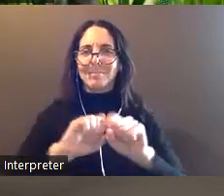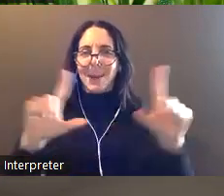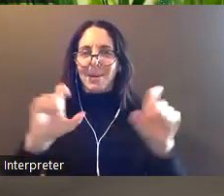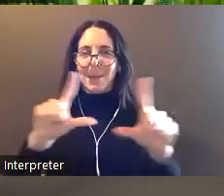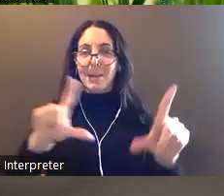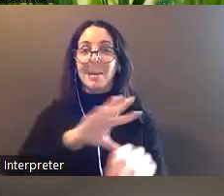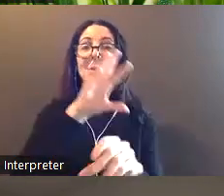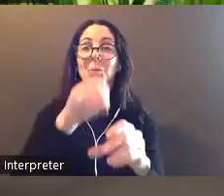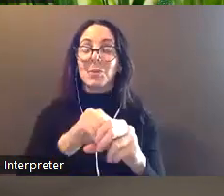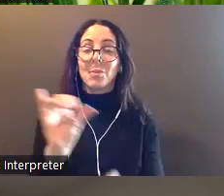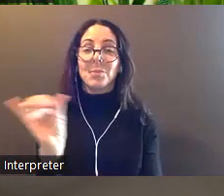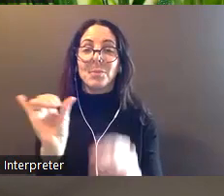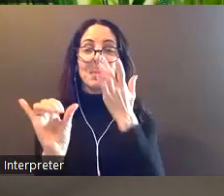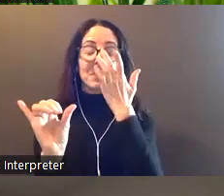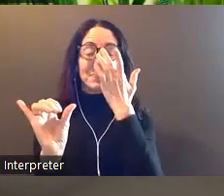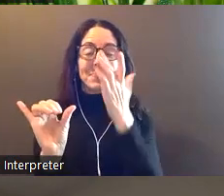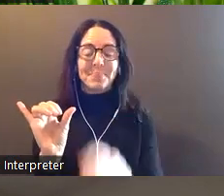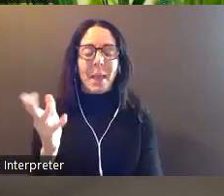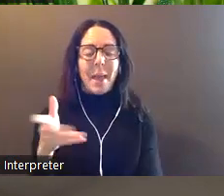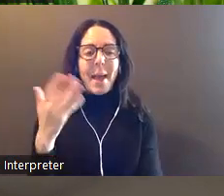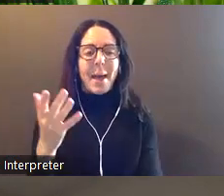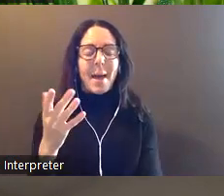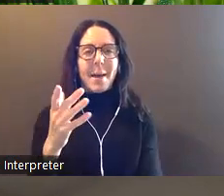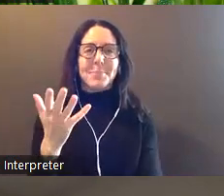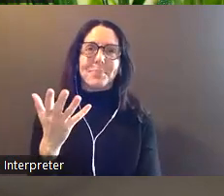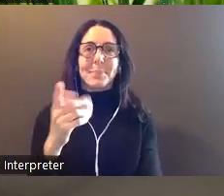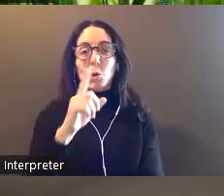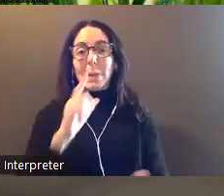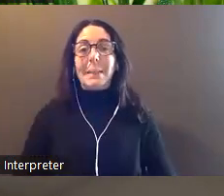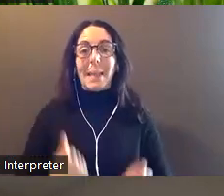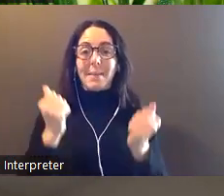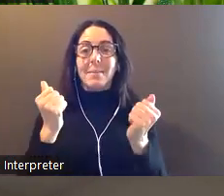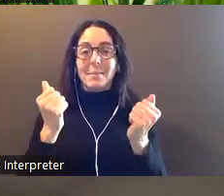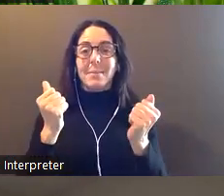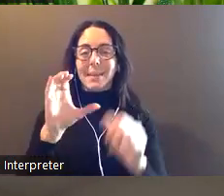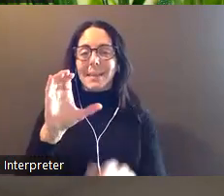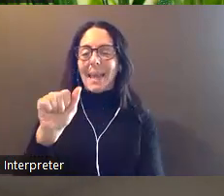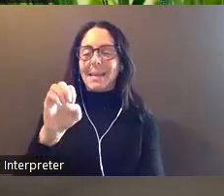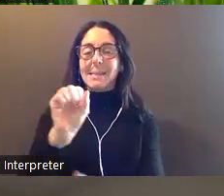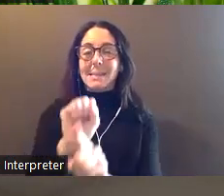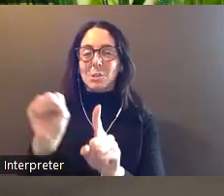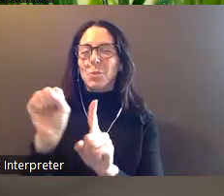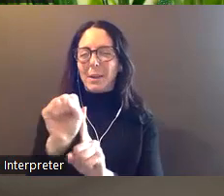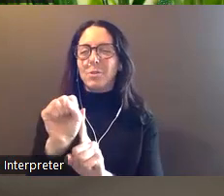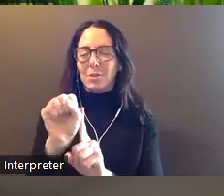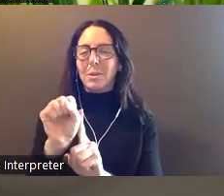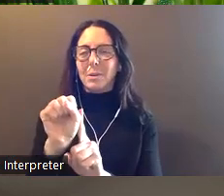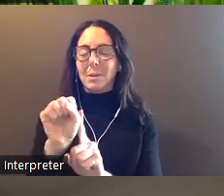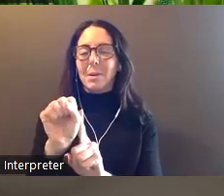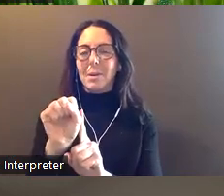enclosed a real life case situation where you